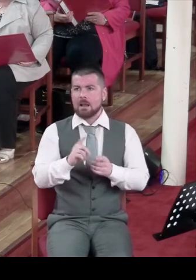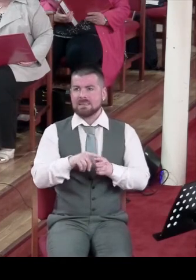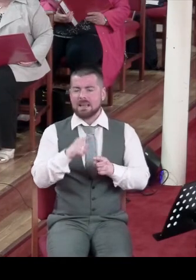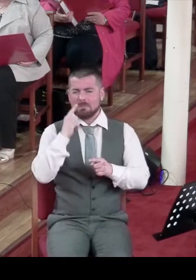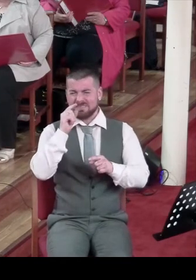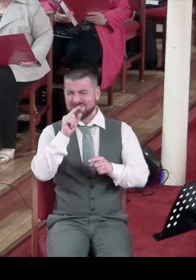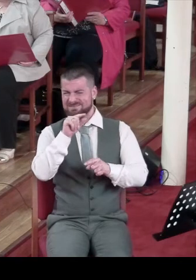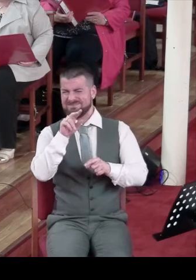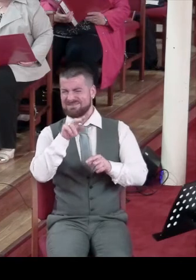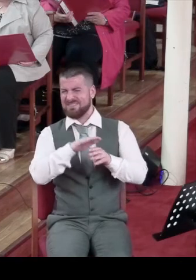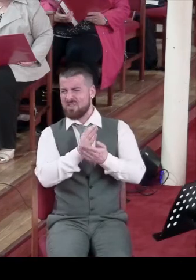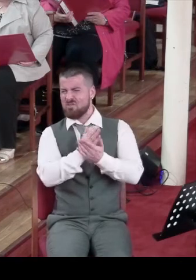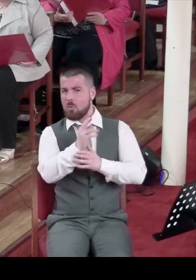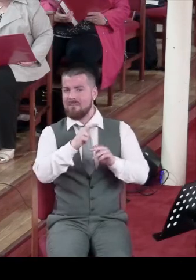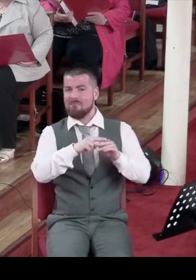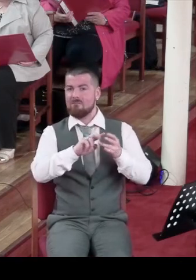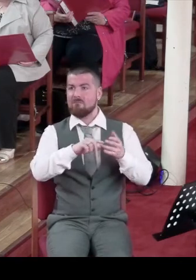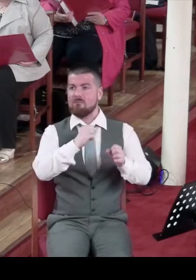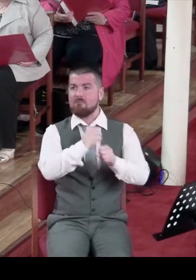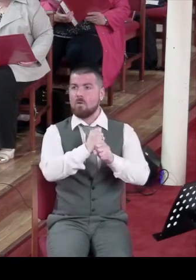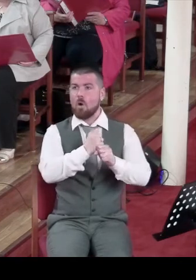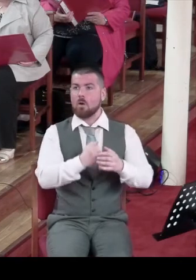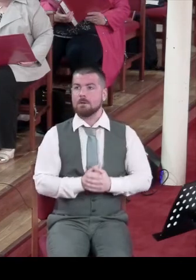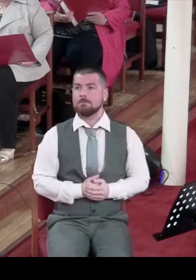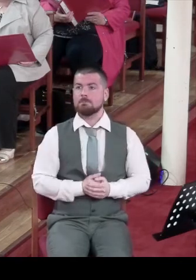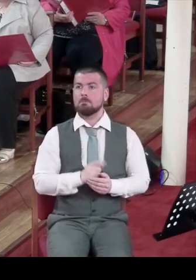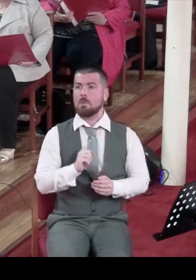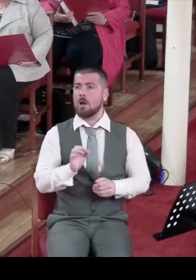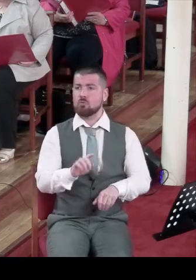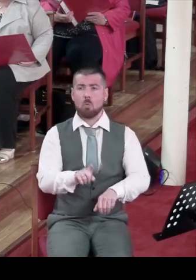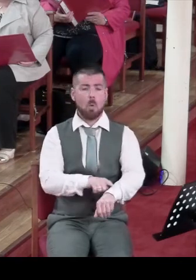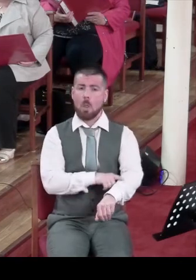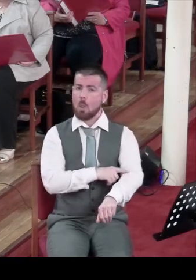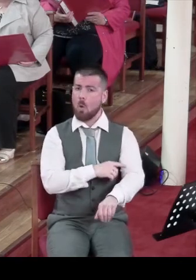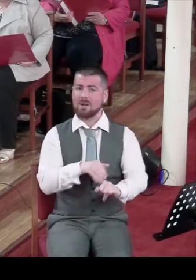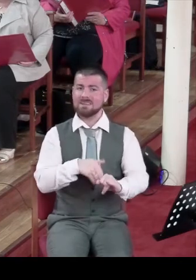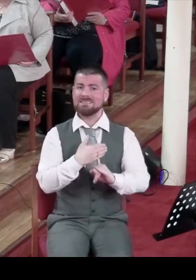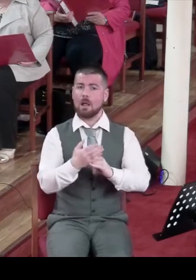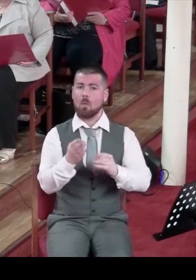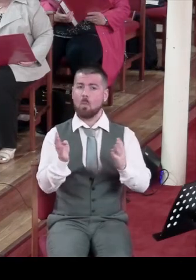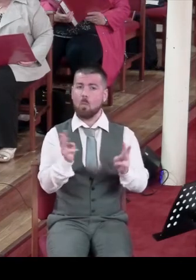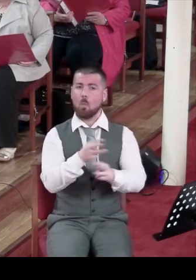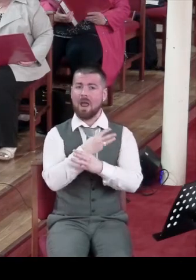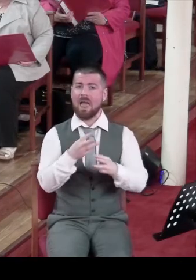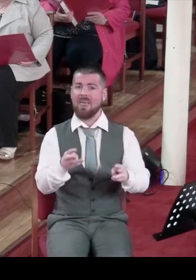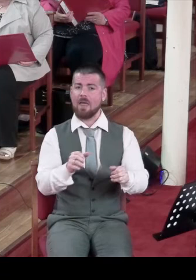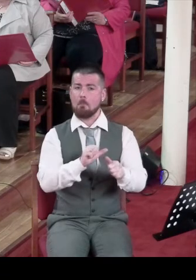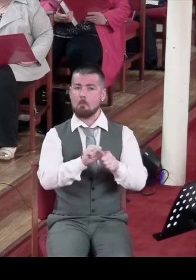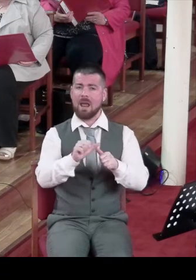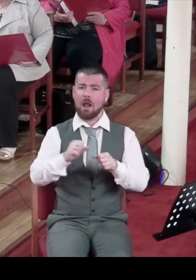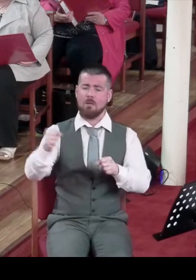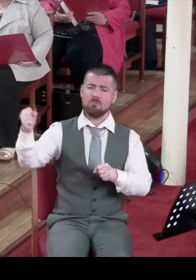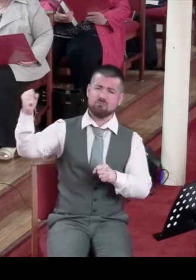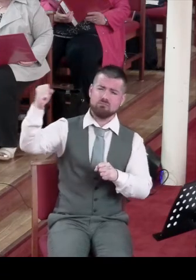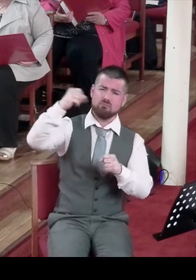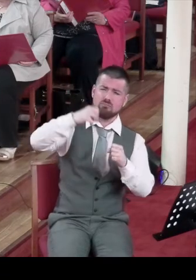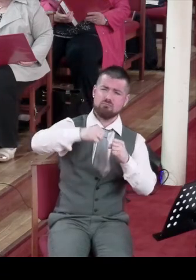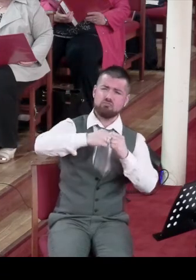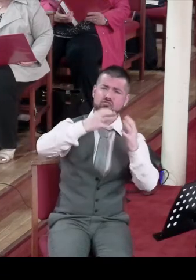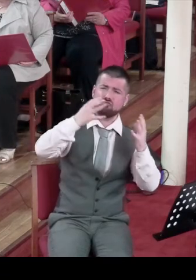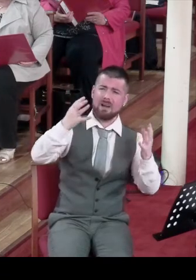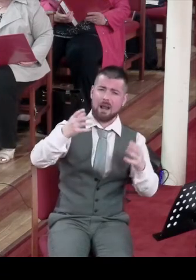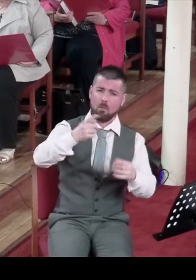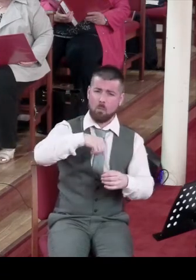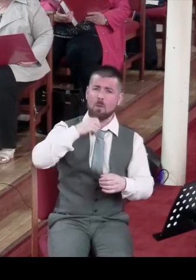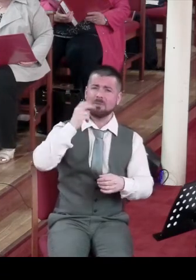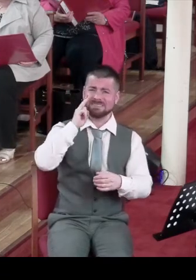fog, peering through a mist. But it won't be long before the weather clears and the sun shines bright. We'll see it